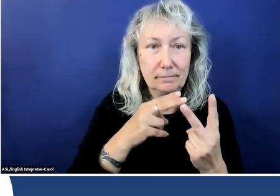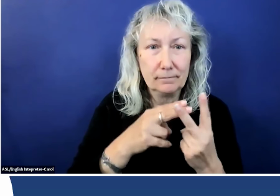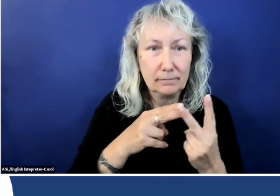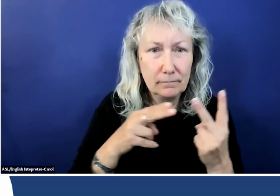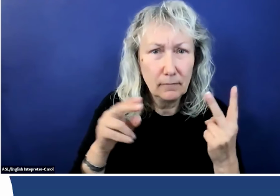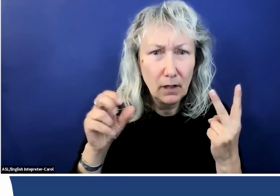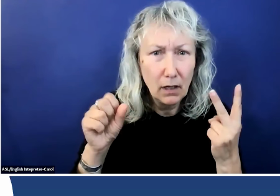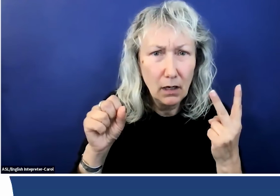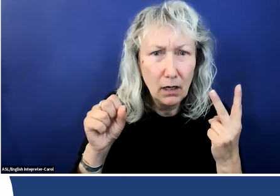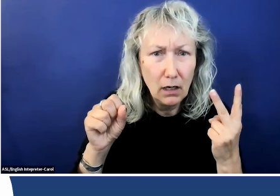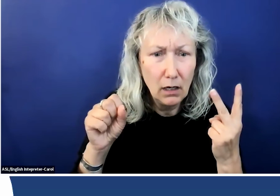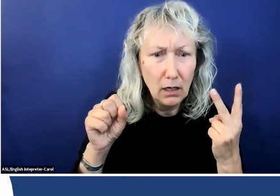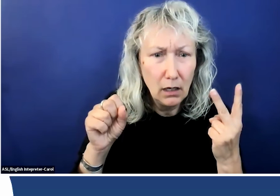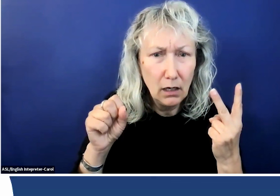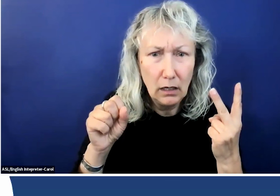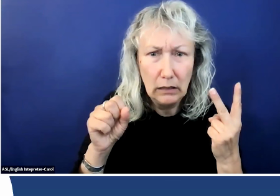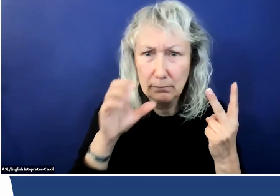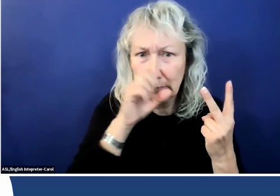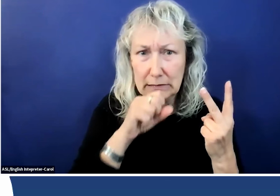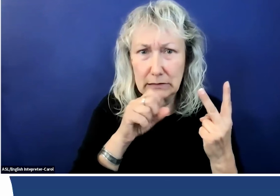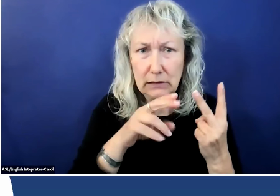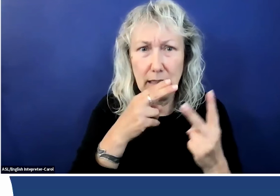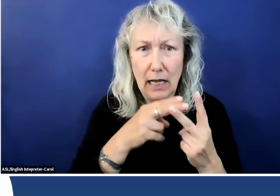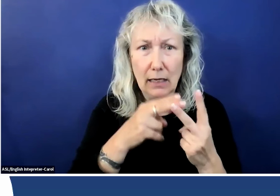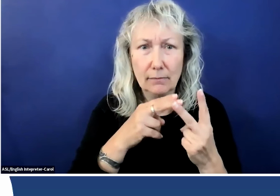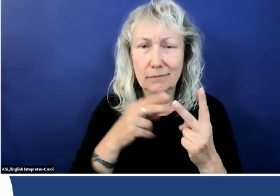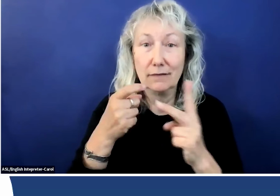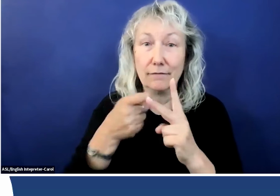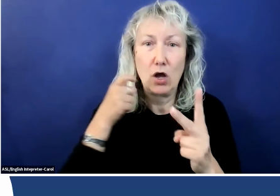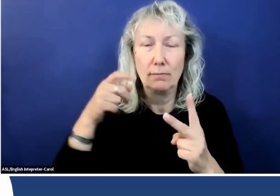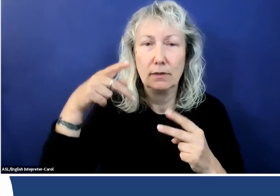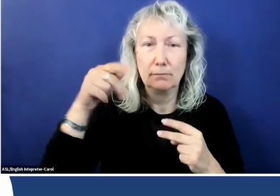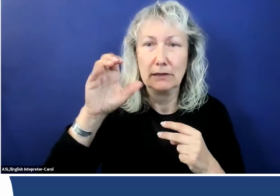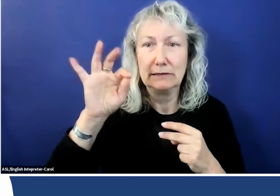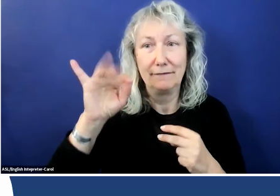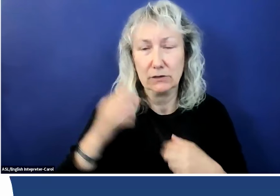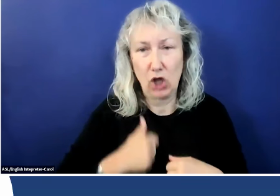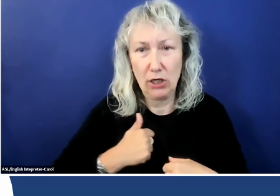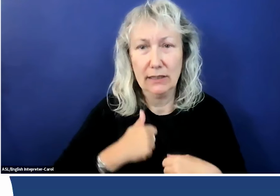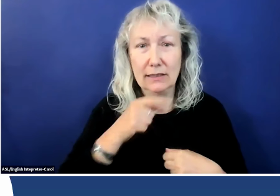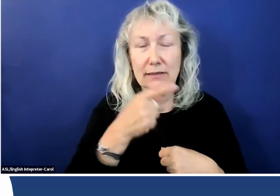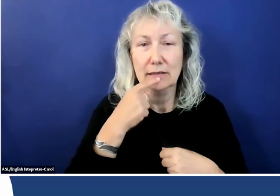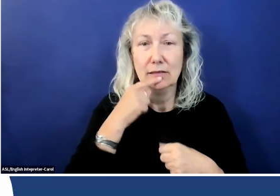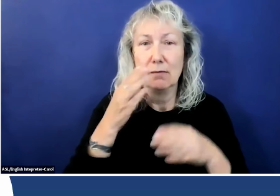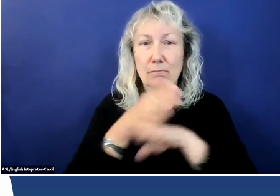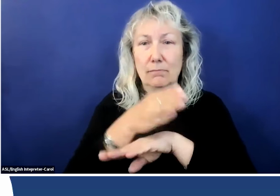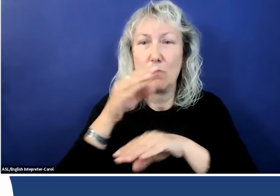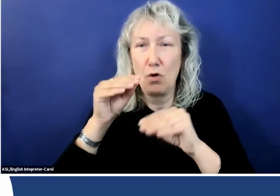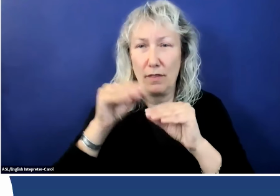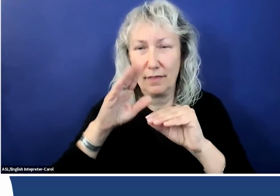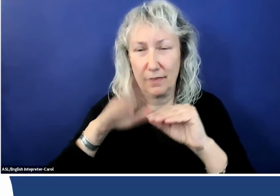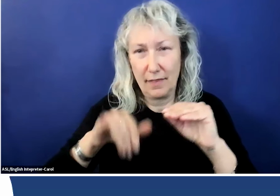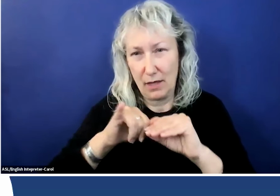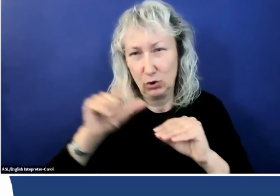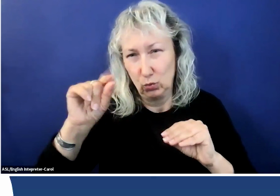with a doctorate of pharmacy from the University of the Pacific and brings over 20 years of pharmacy